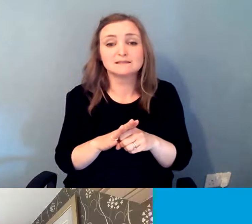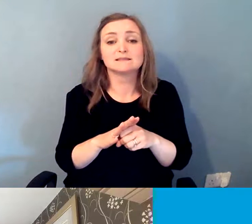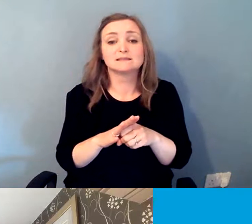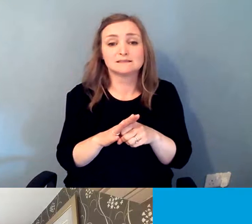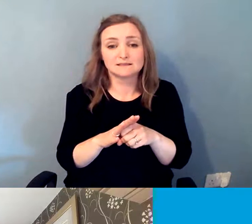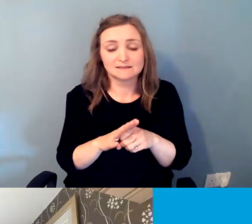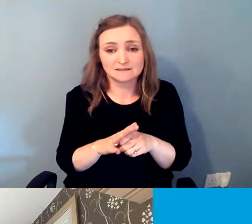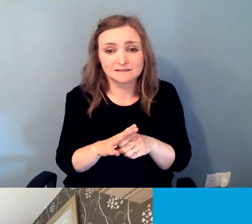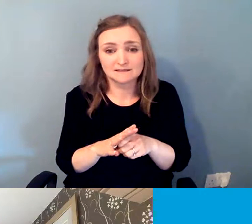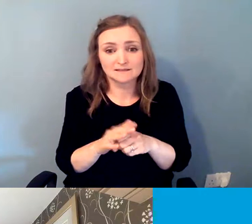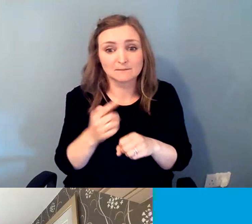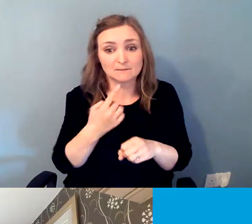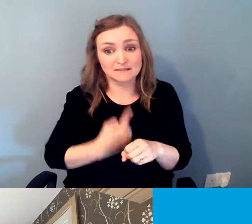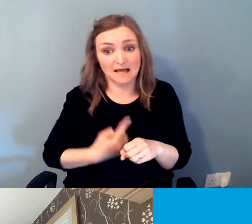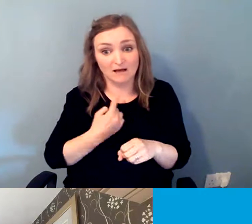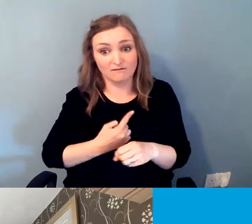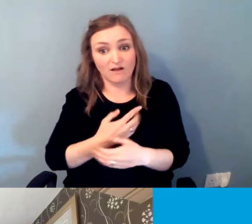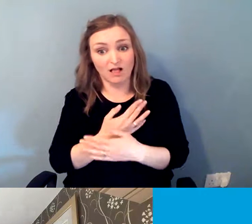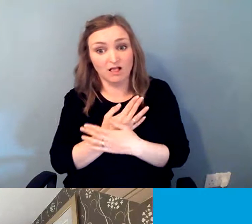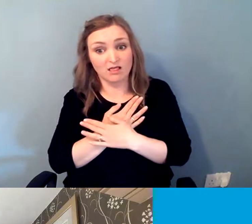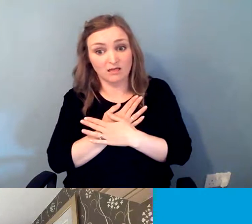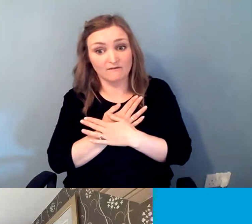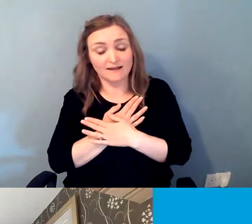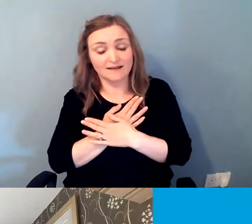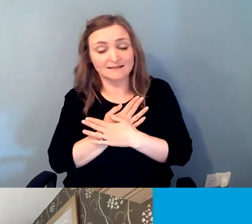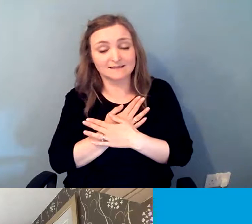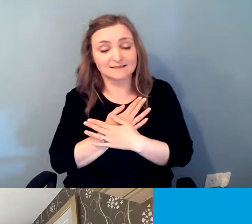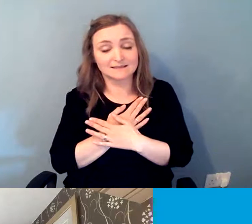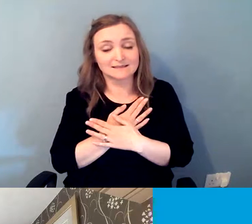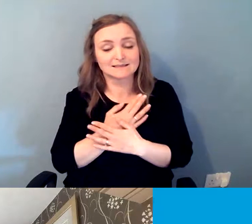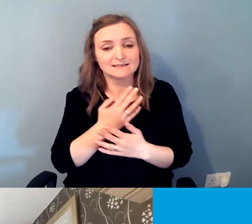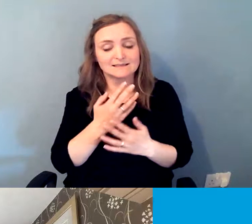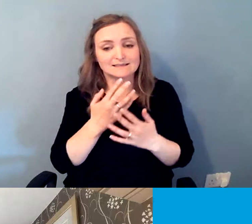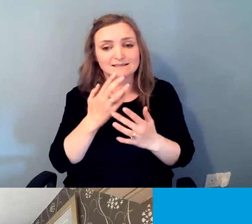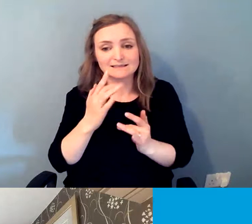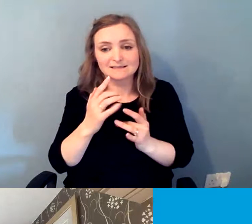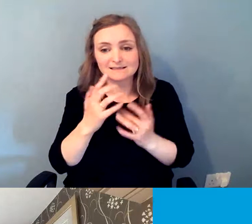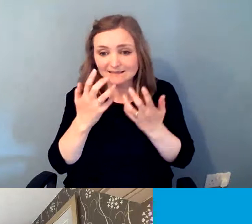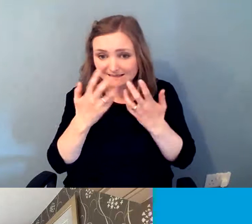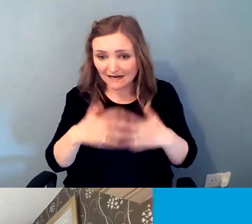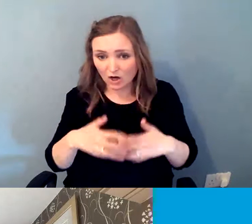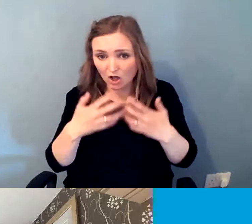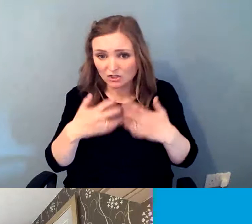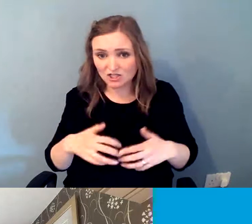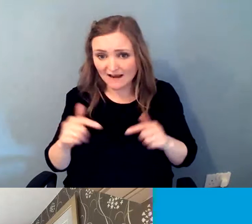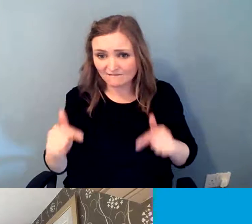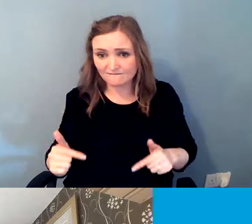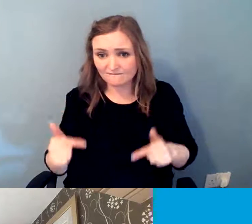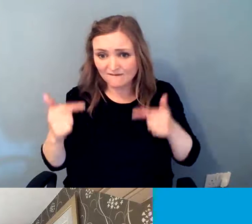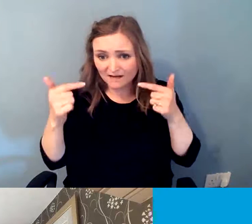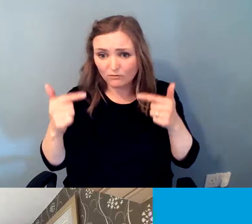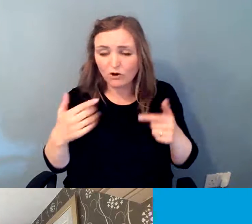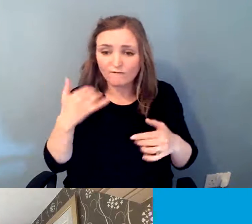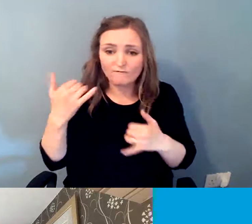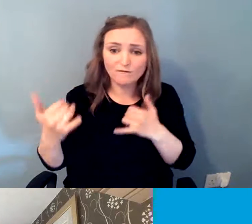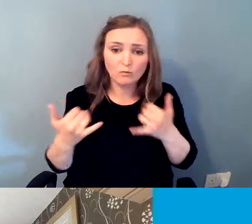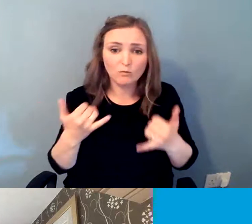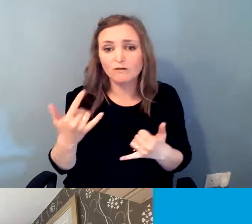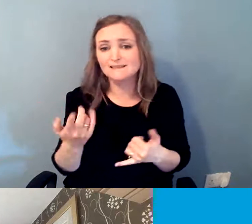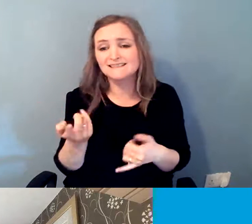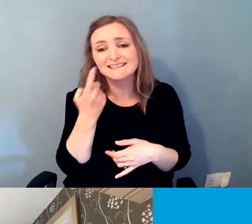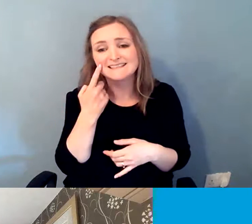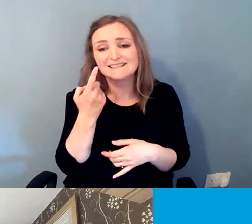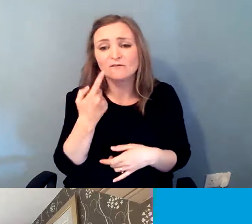all. I love it. For me, it works. It's brilliant. I love it. I love the video calls. I love the phone calls. I'd rather do